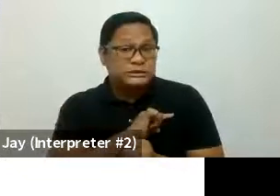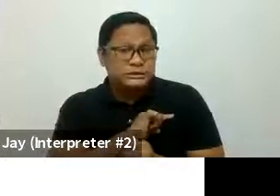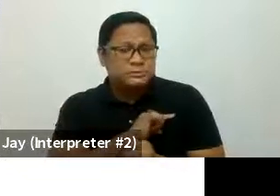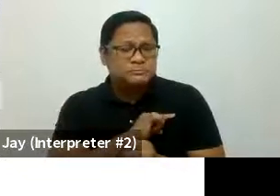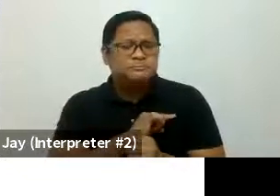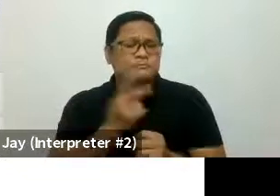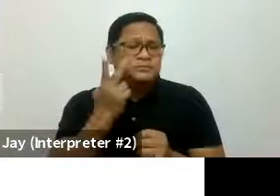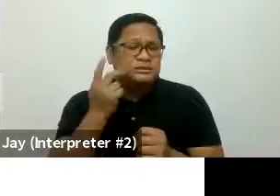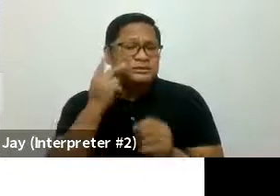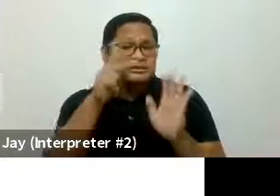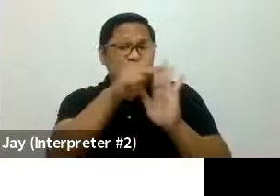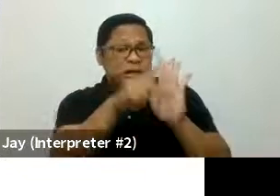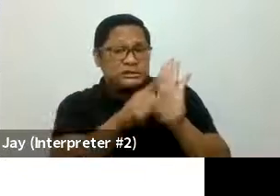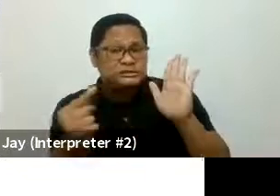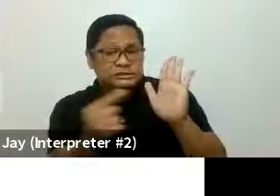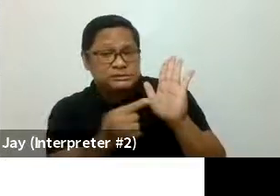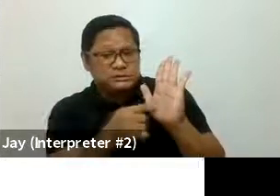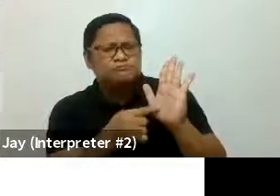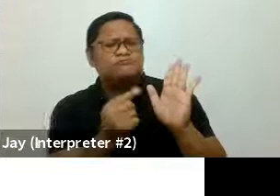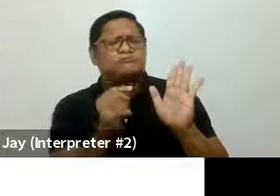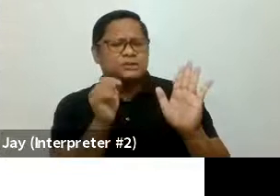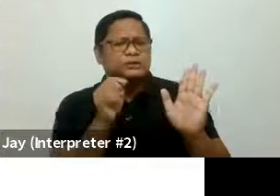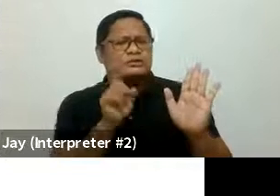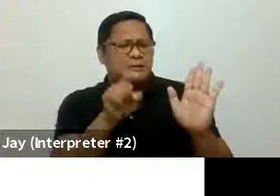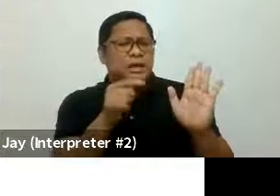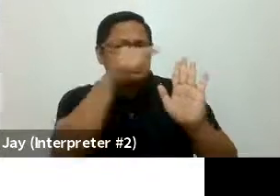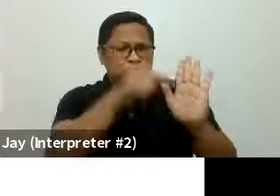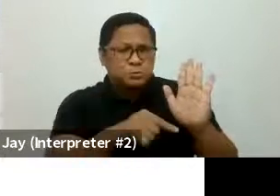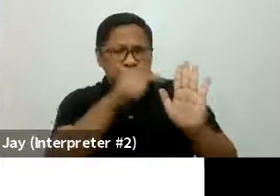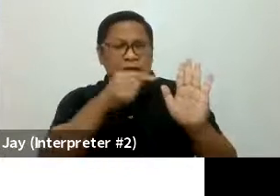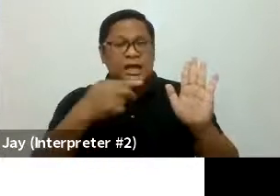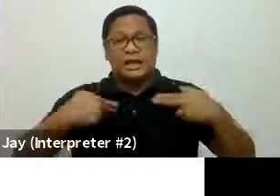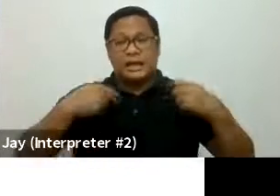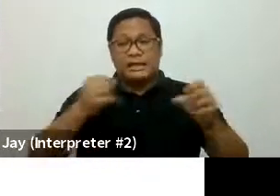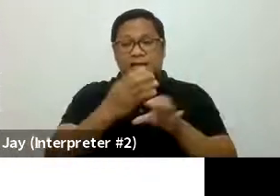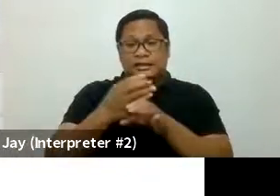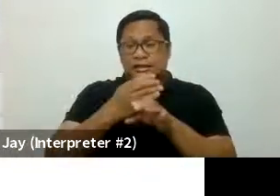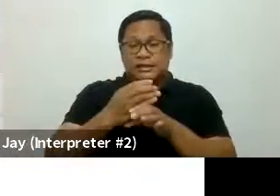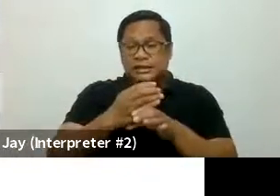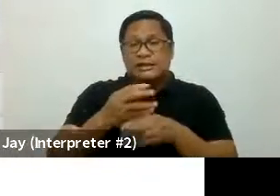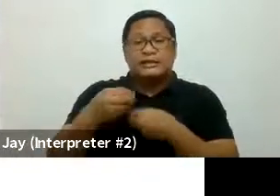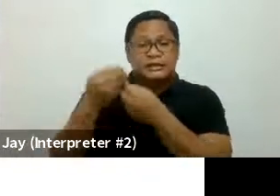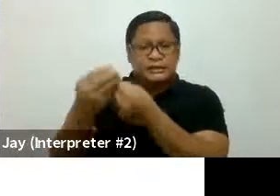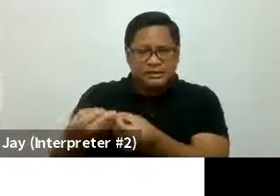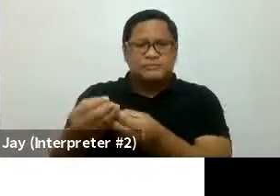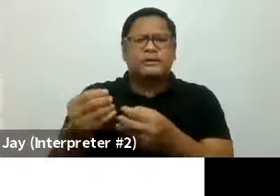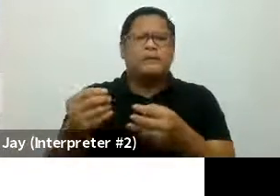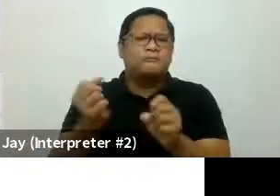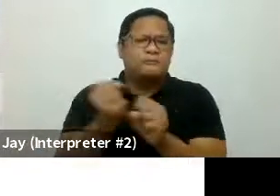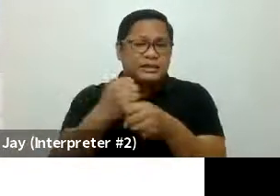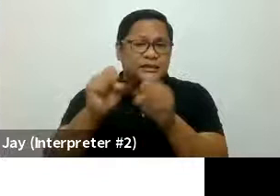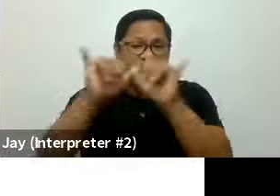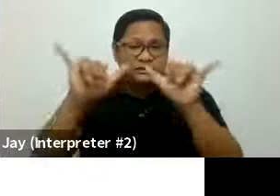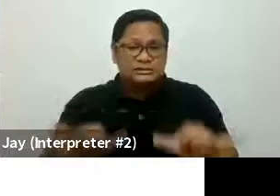the policies right now in making sure that the healthcare providers are now arranged in a system as what was